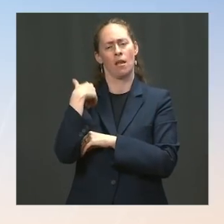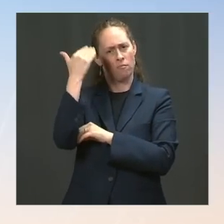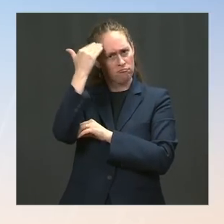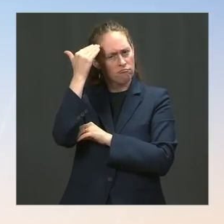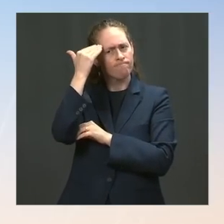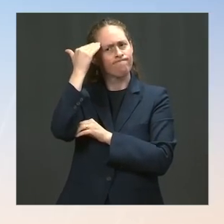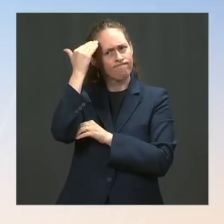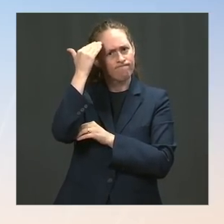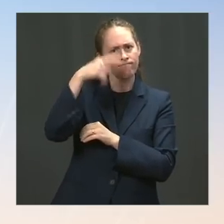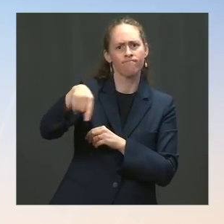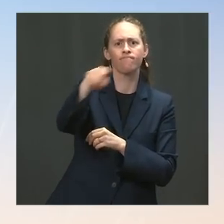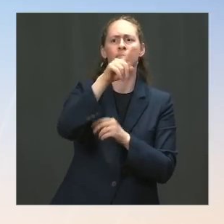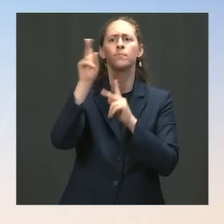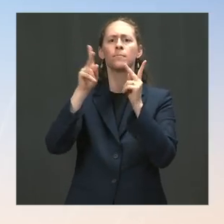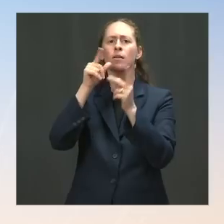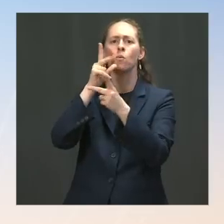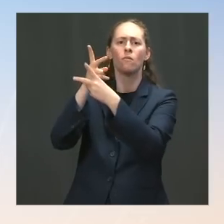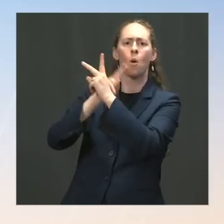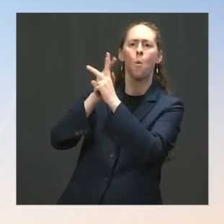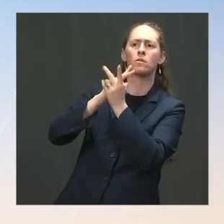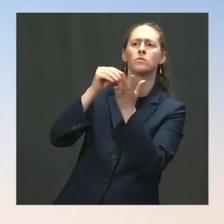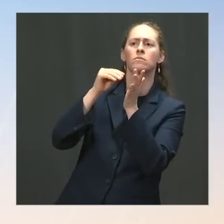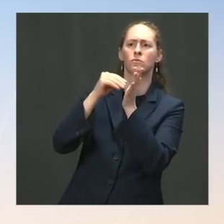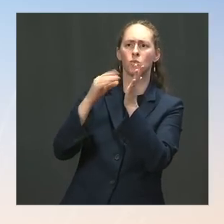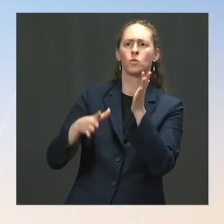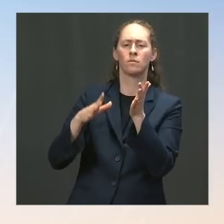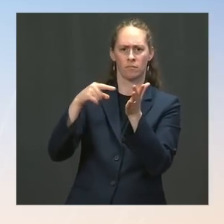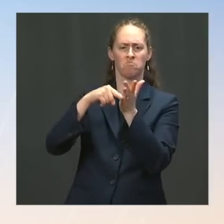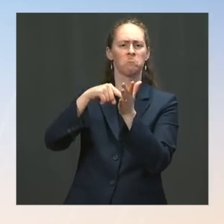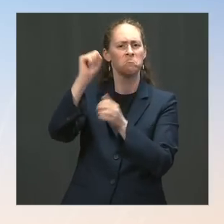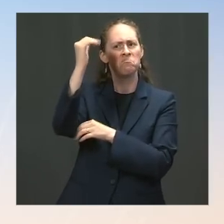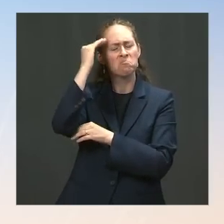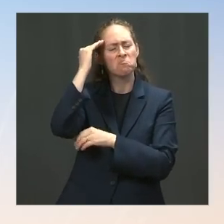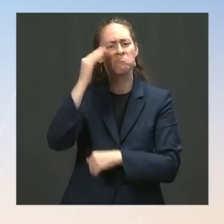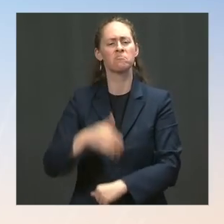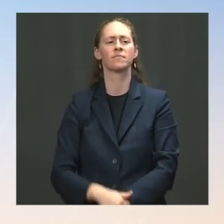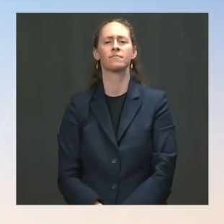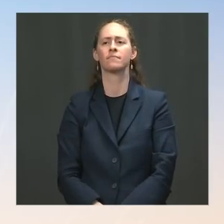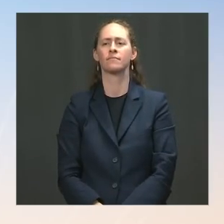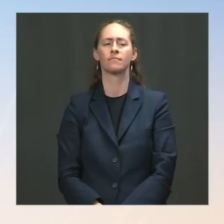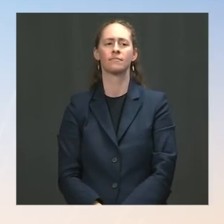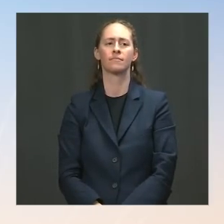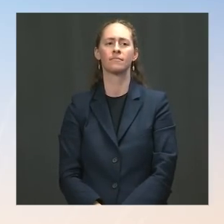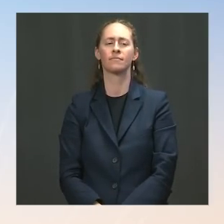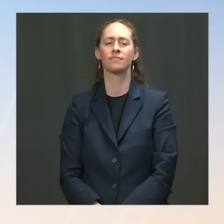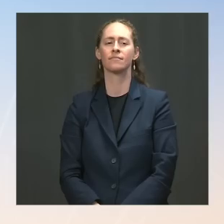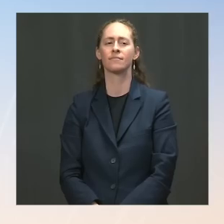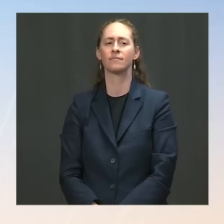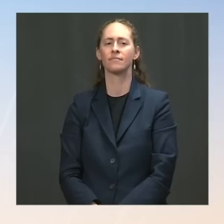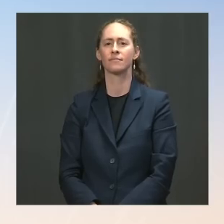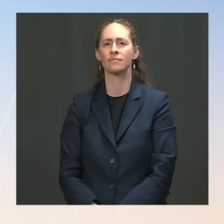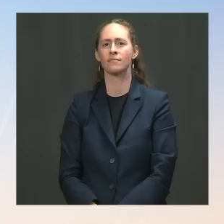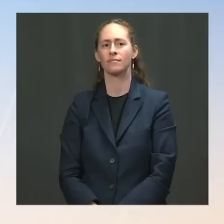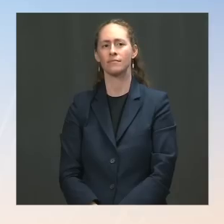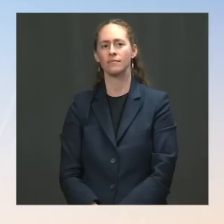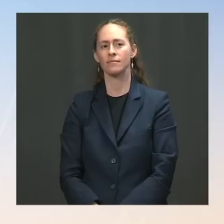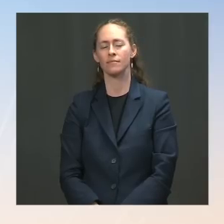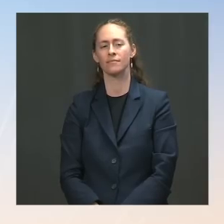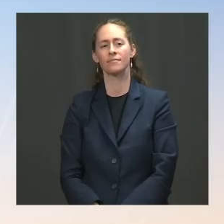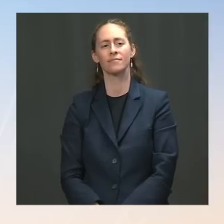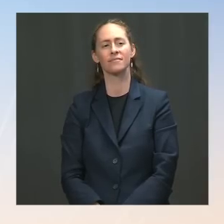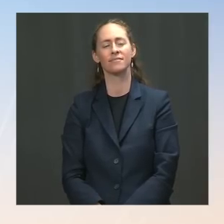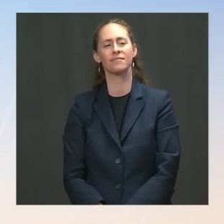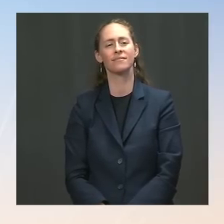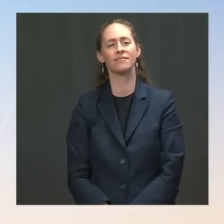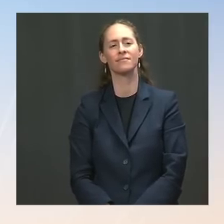relief. Bill? Mr. Secretary, I understand what the federal position is, but given how fluid things have been over the course of the last couple of weeks